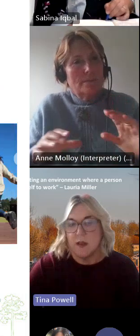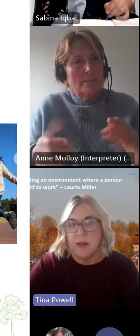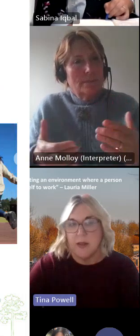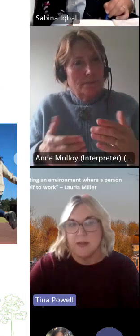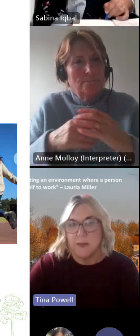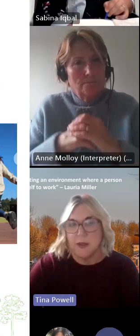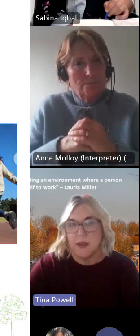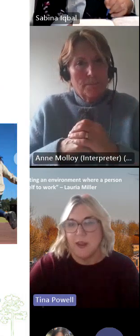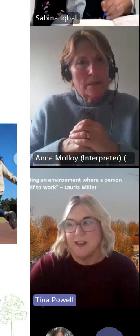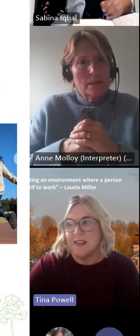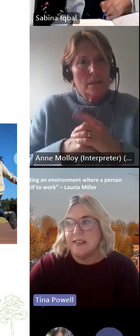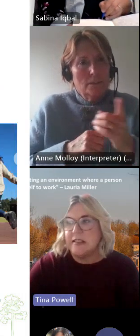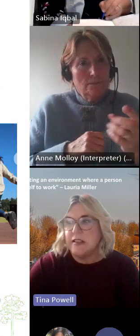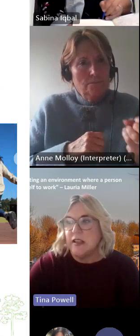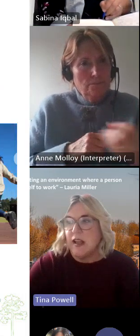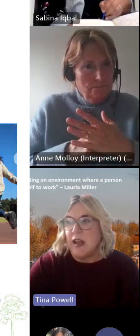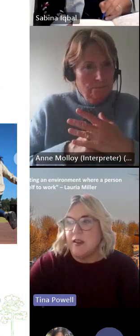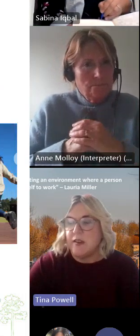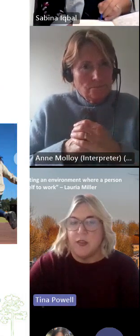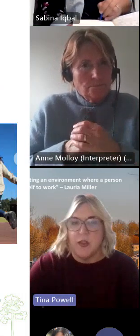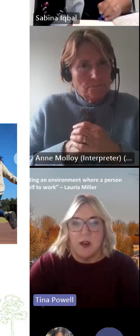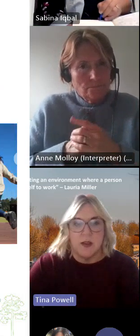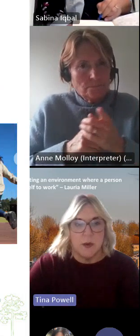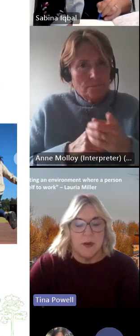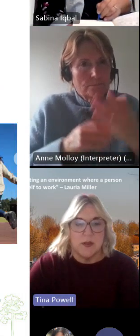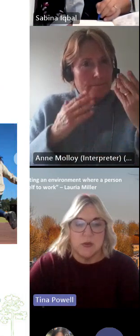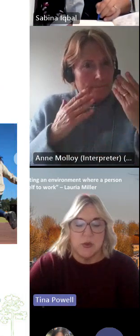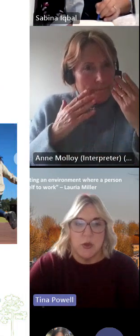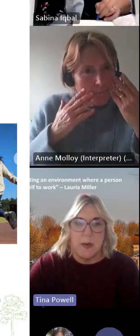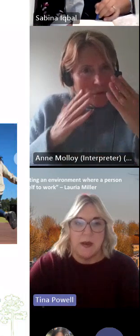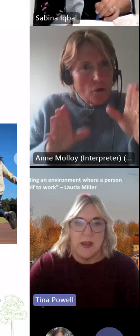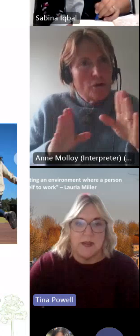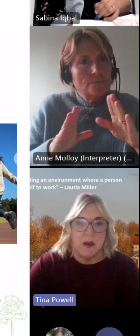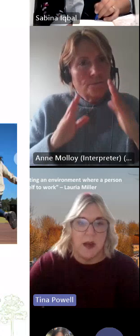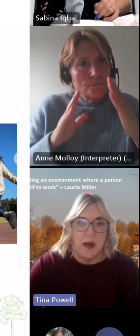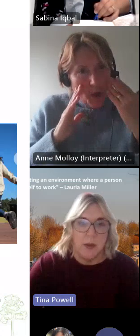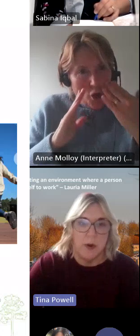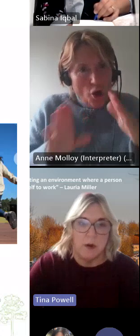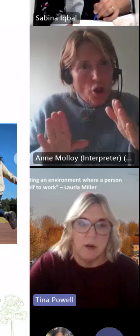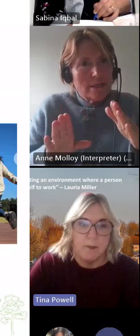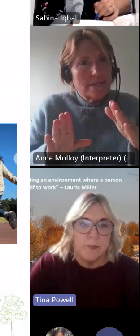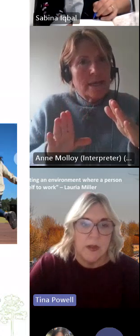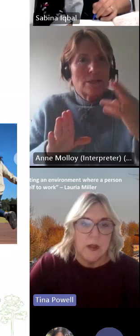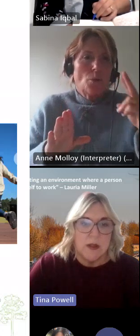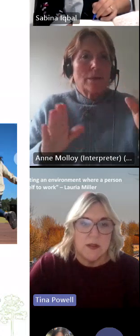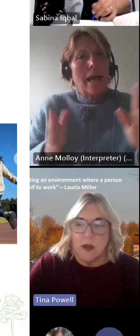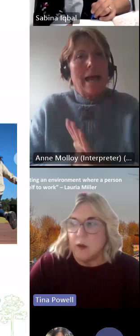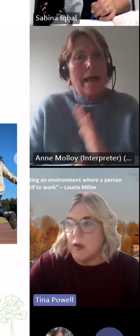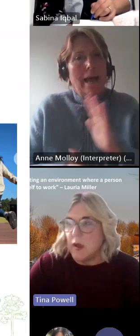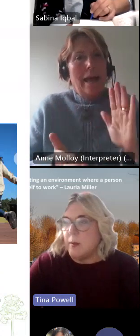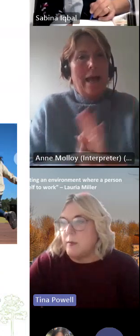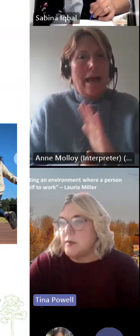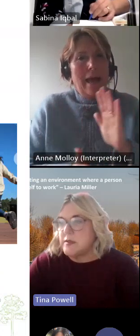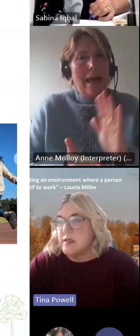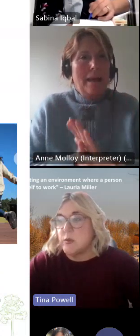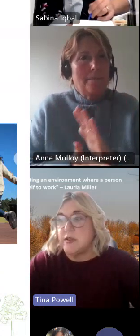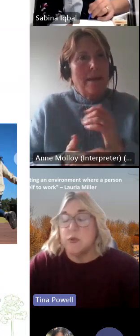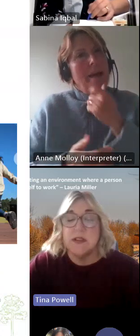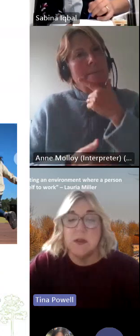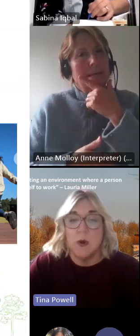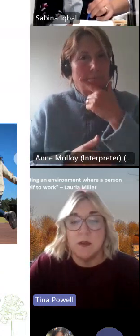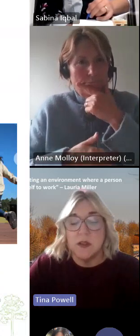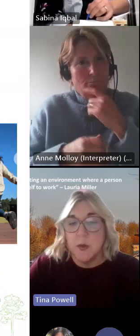Next slide, please. Thank you. And the last one I'm going to talk to you about is our Happy programme. So